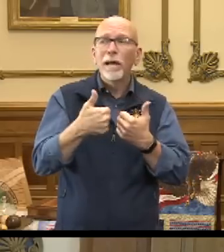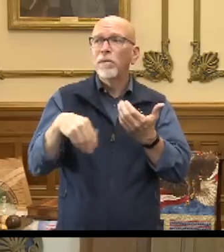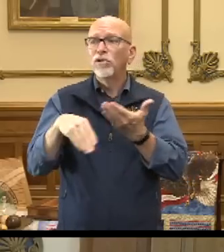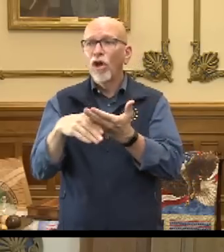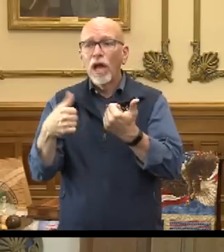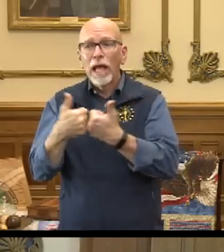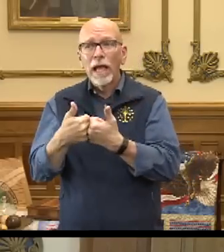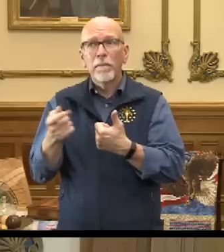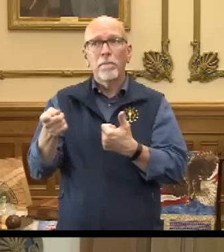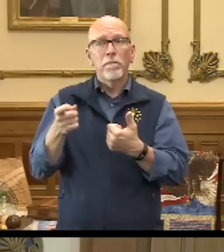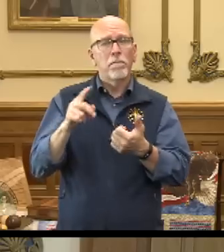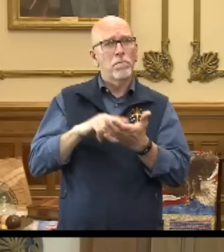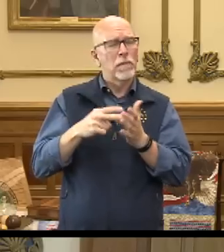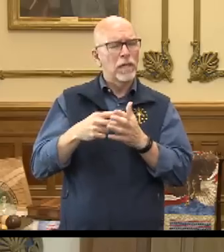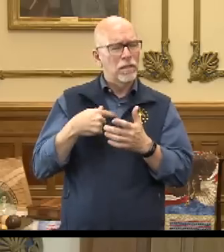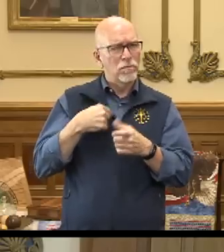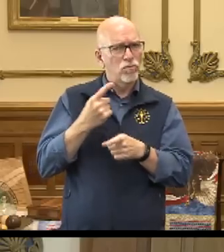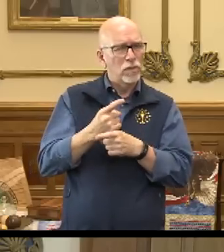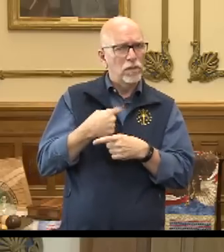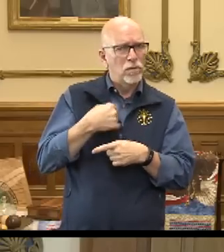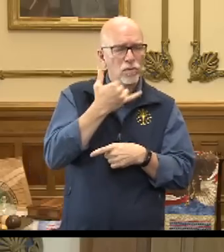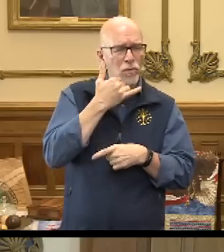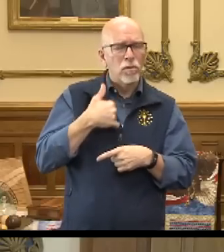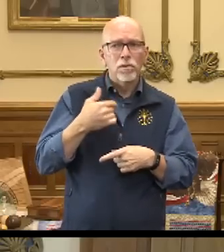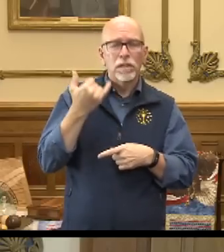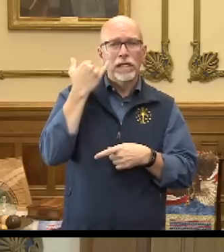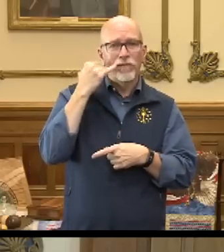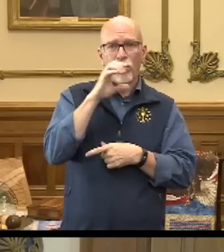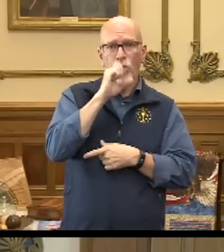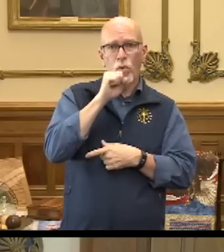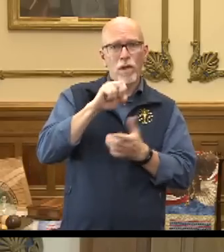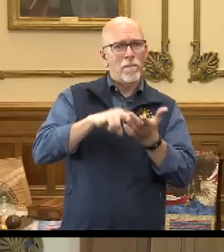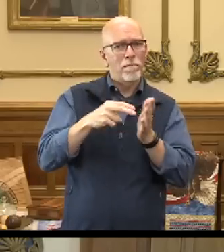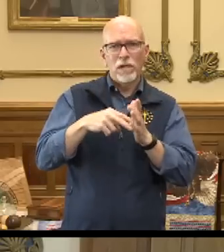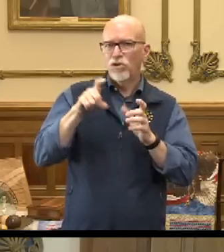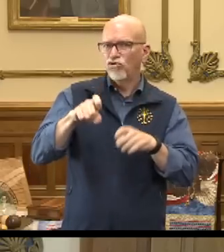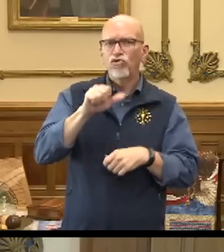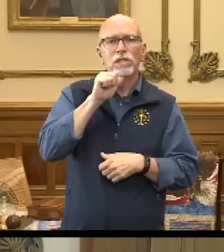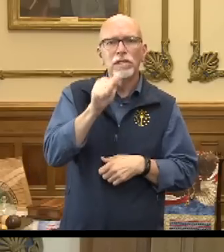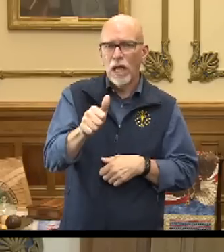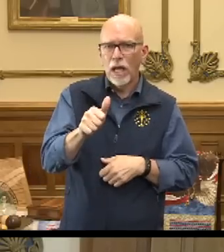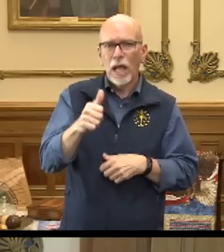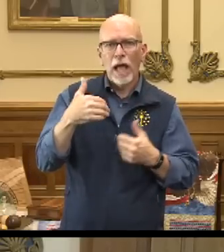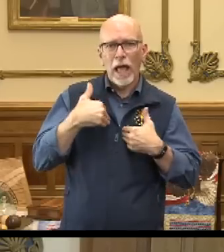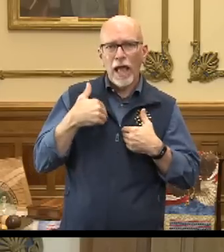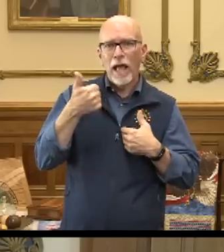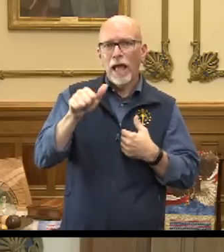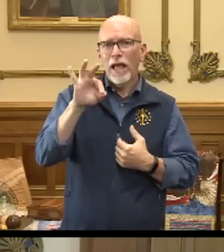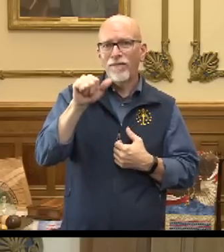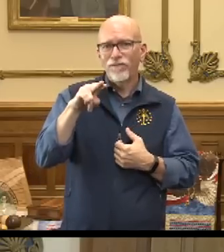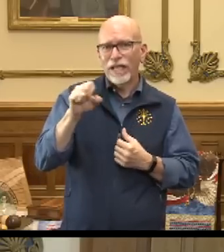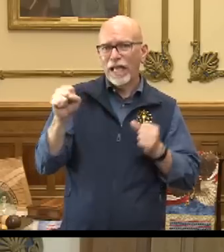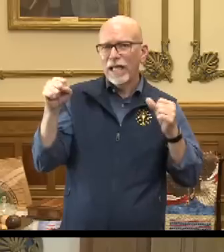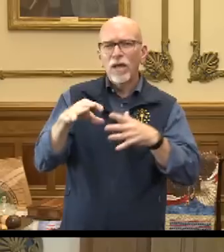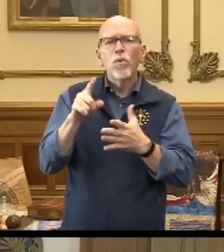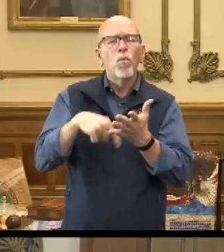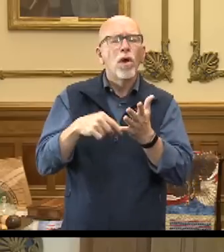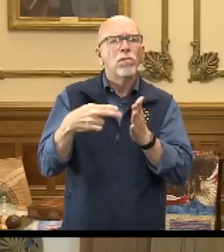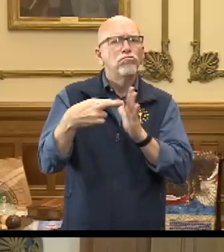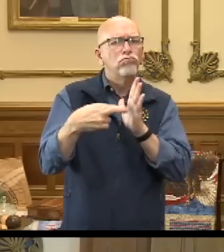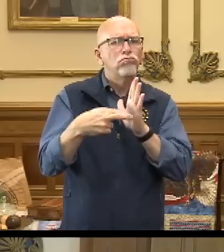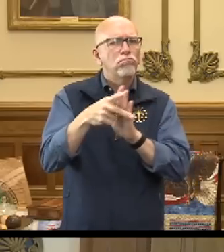whatever, did I read it right that if it's orange there should not be spectators, or what is the